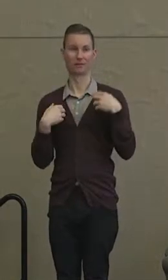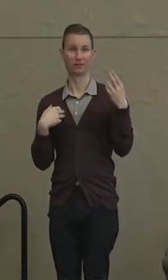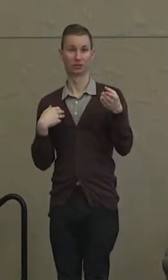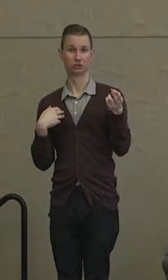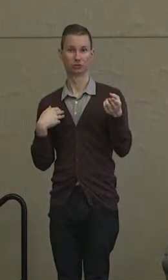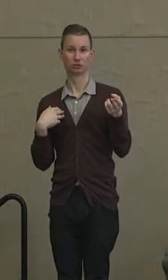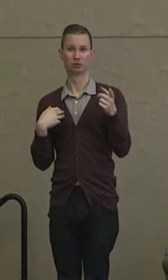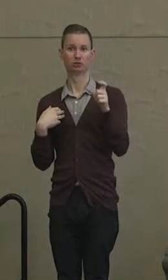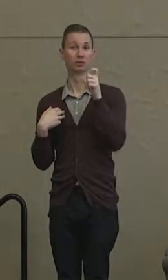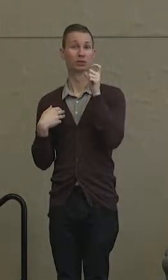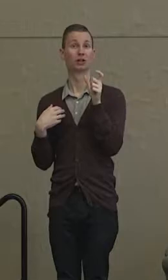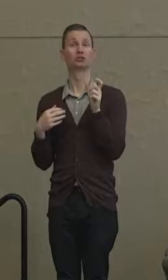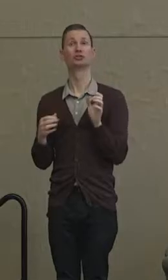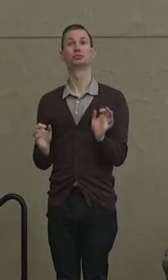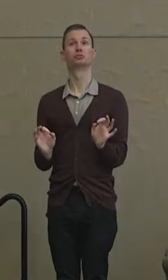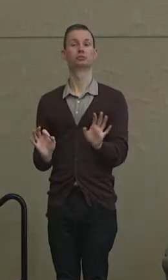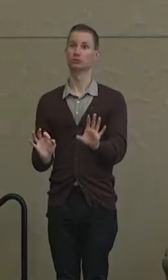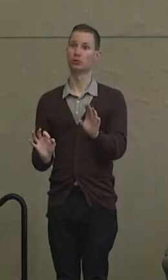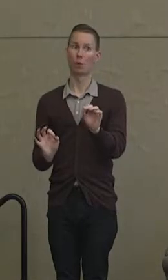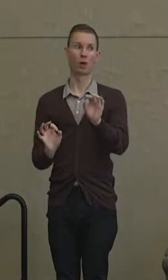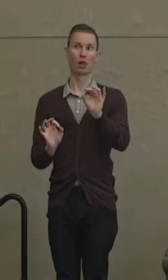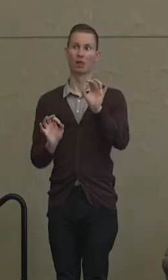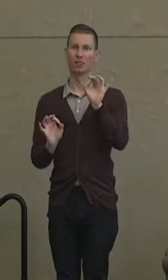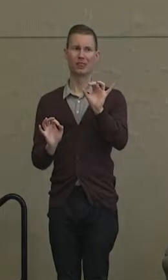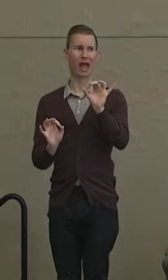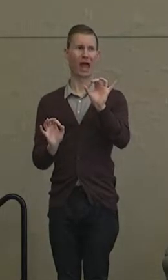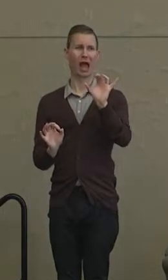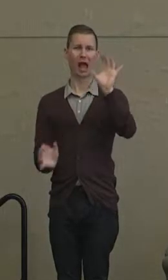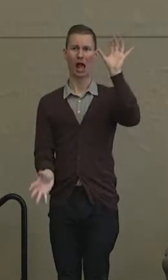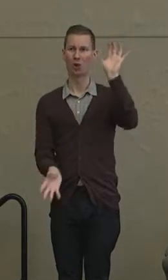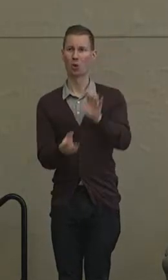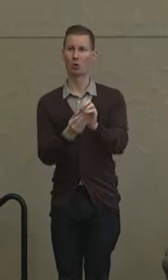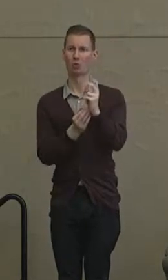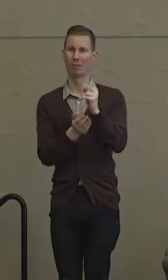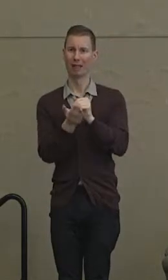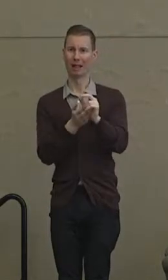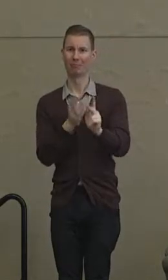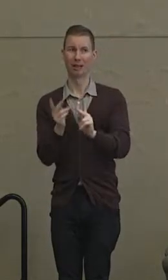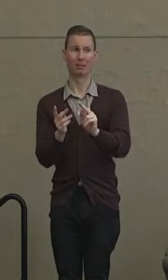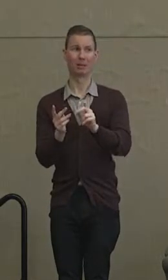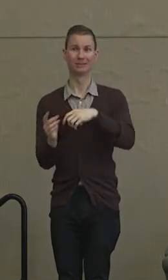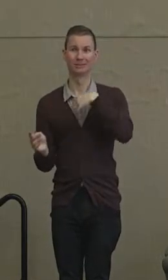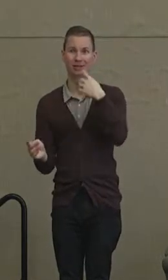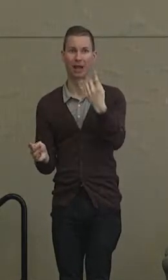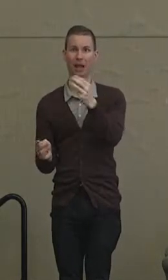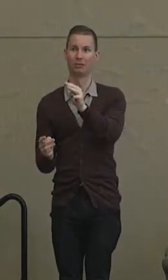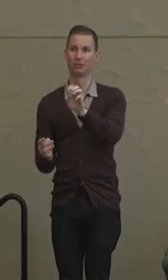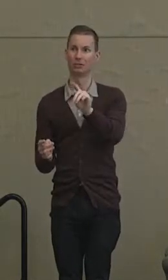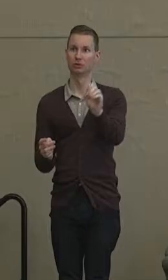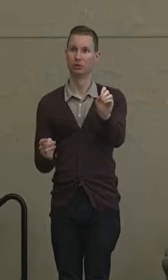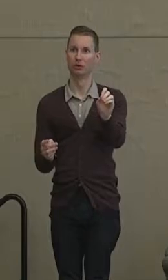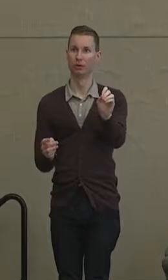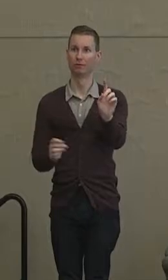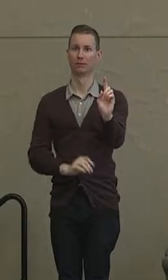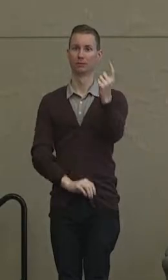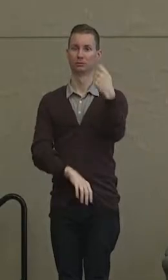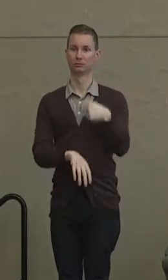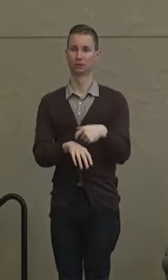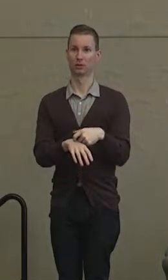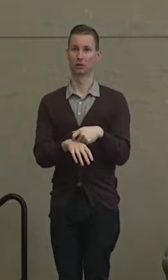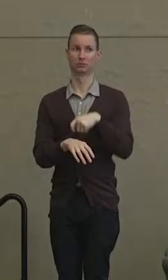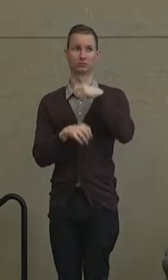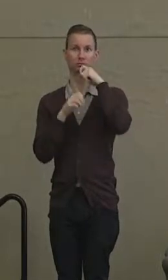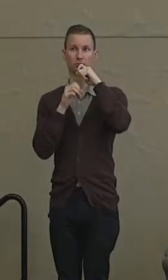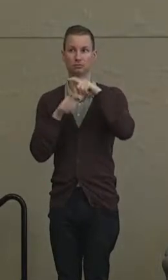shouldn't take that lightly. Like that many people that first day uttered the words Me Too for the first time and disclosing and saying